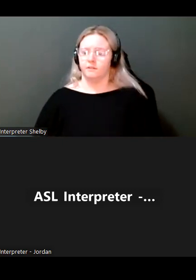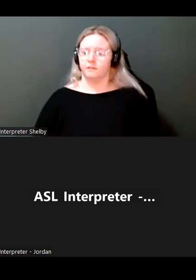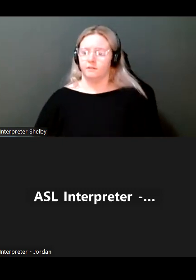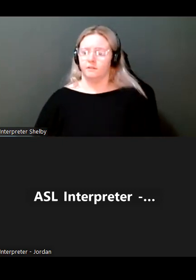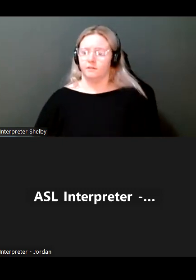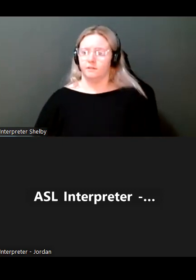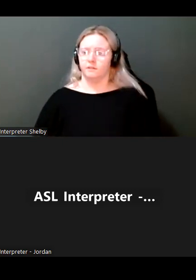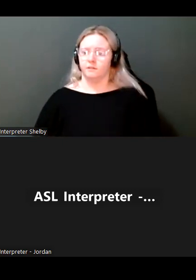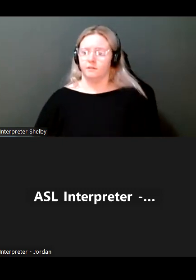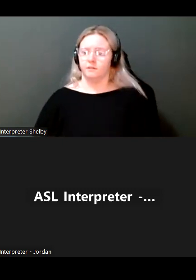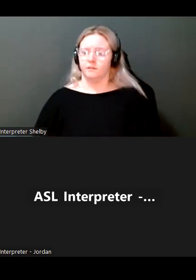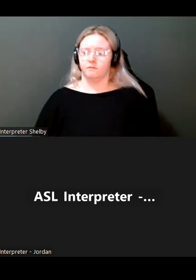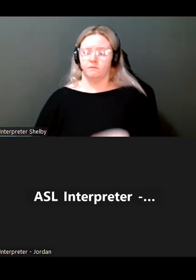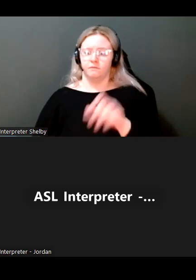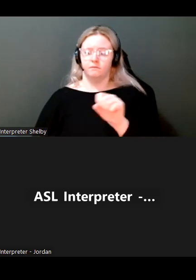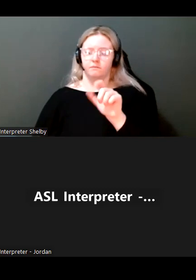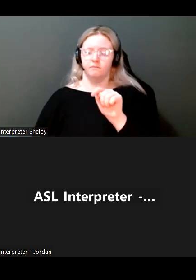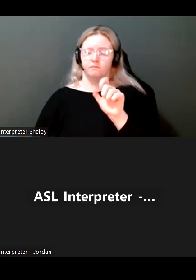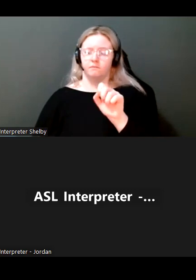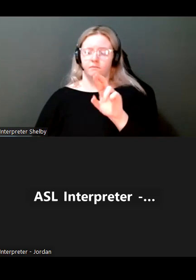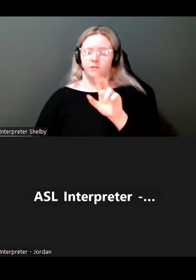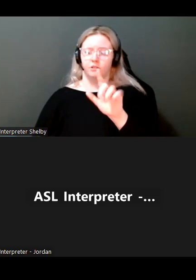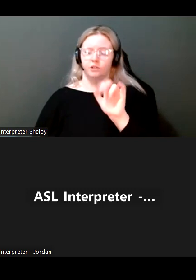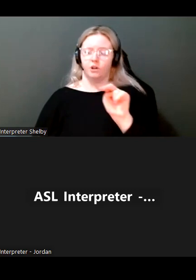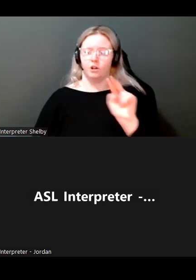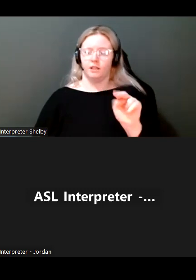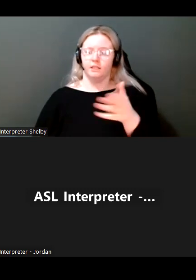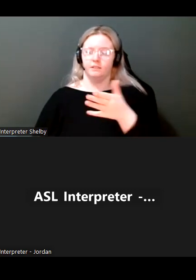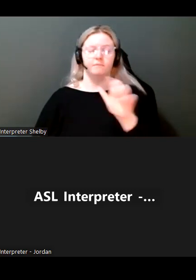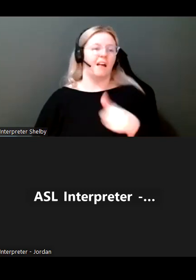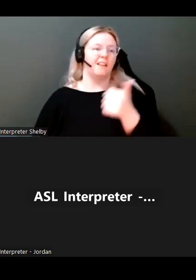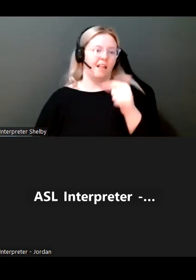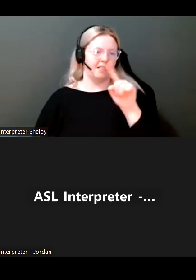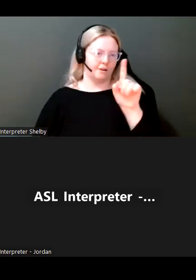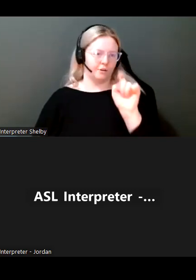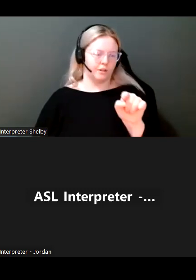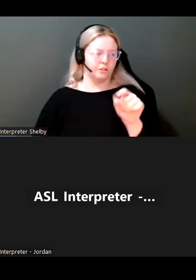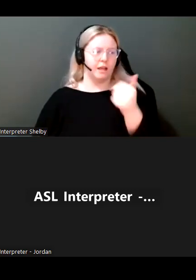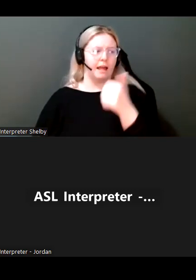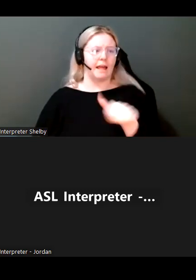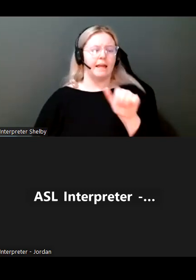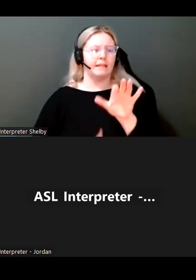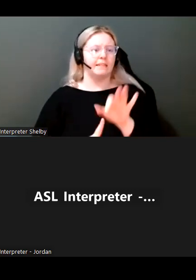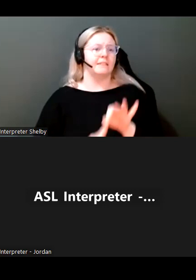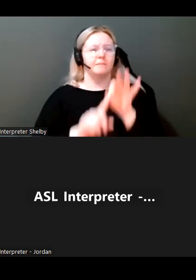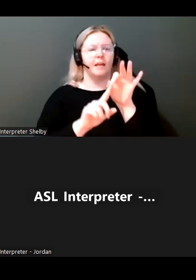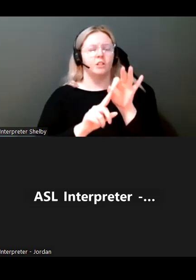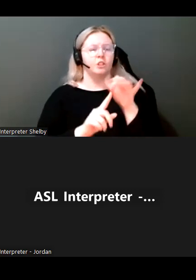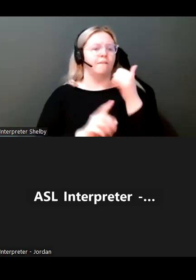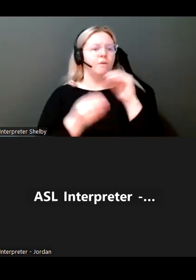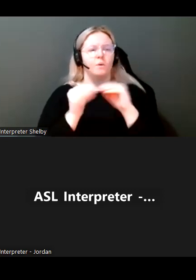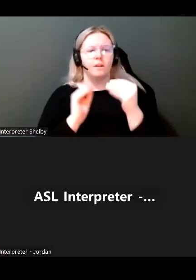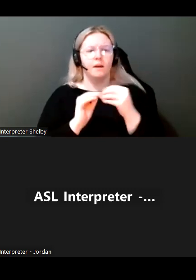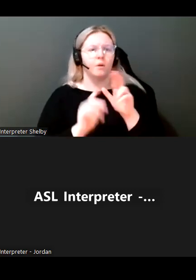Oh, Thank- someone wants to. Another hard question, is there any special line or special services